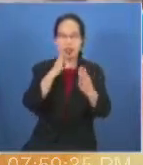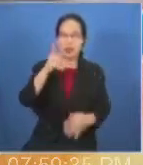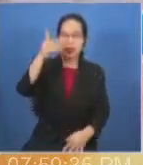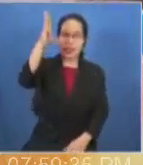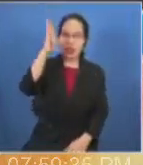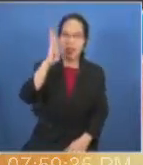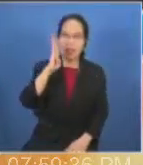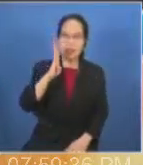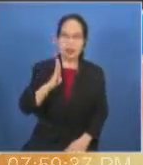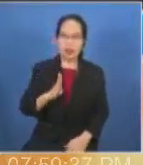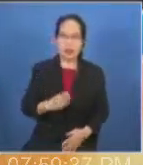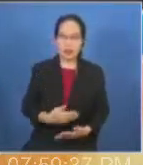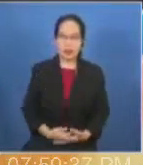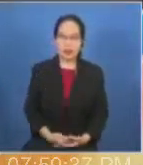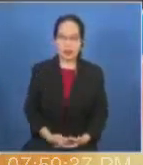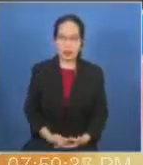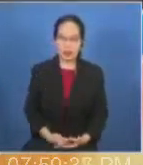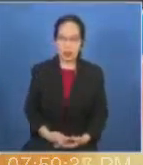Thanks be to God.